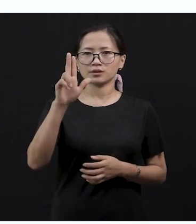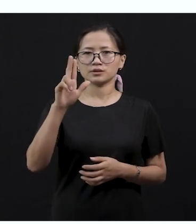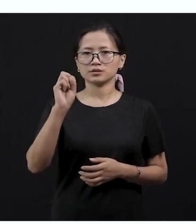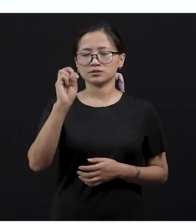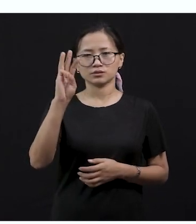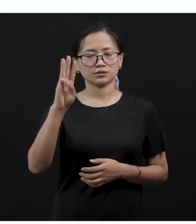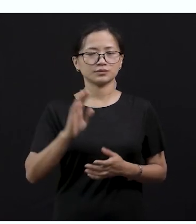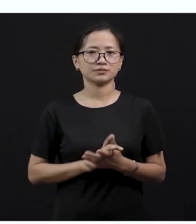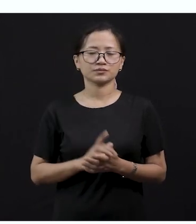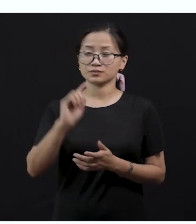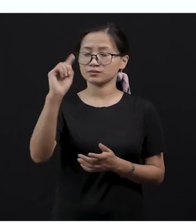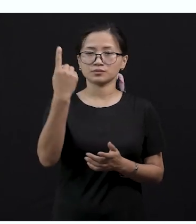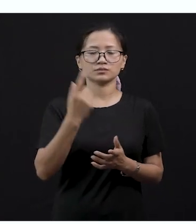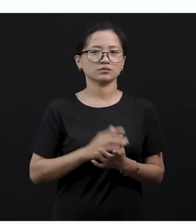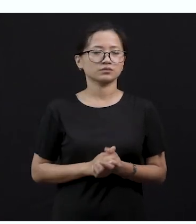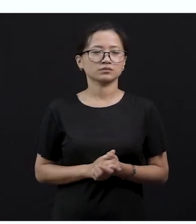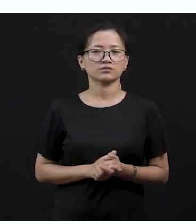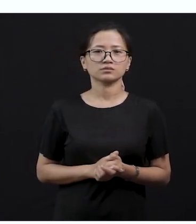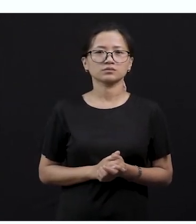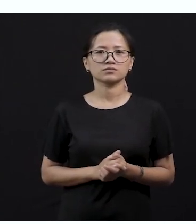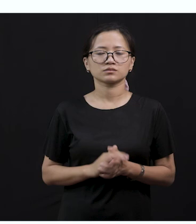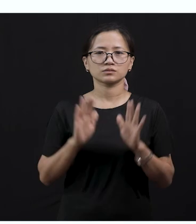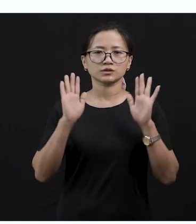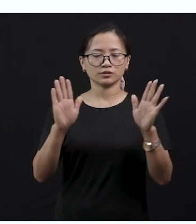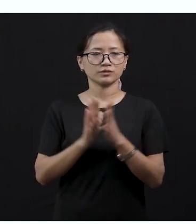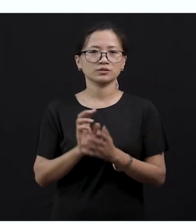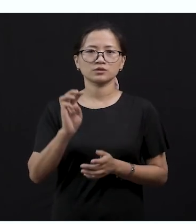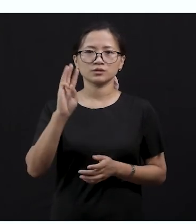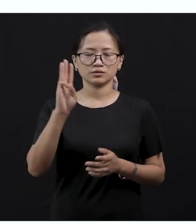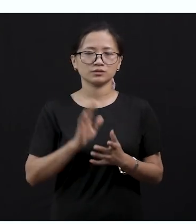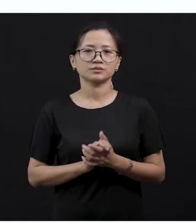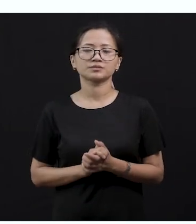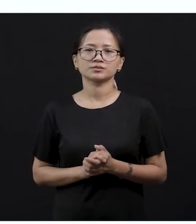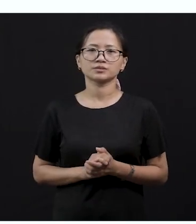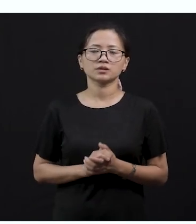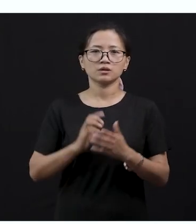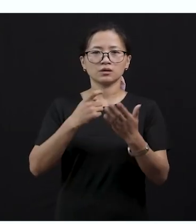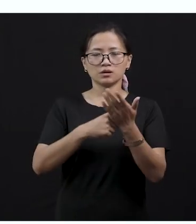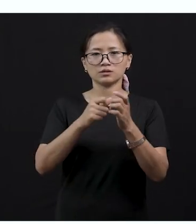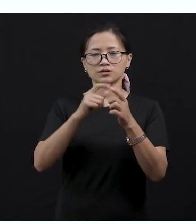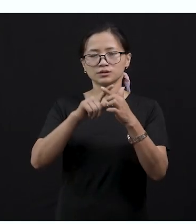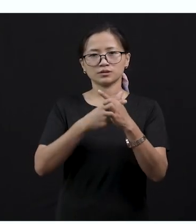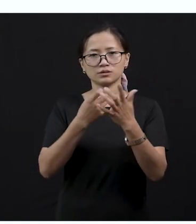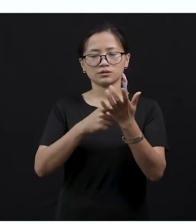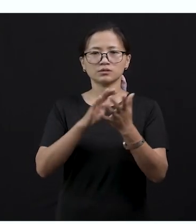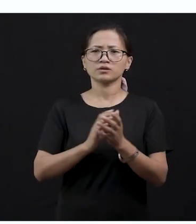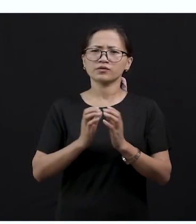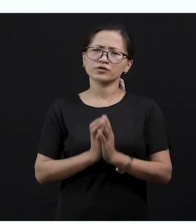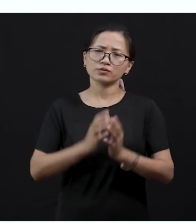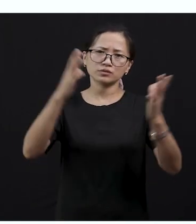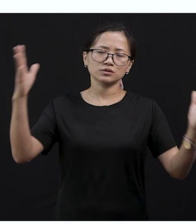83. The first one, we have three. Okay, let us revise. Raja Ram Mohan Roy was one